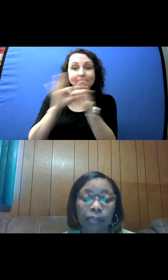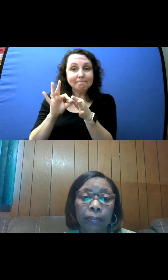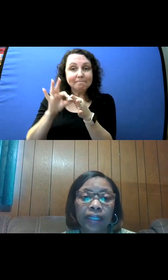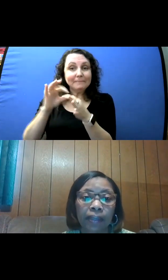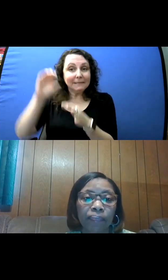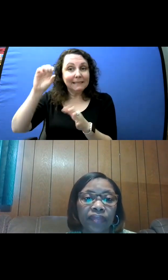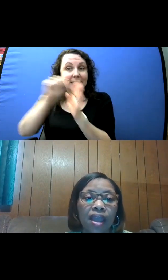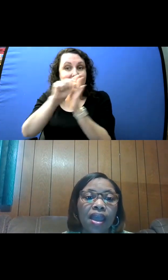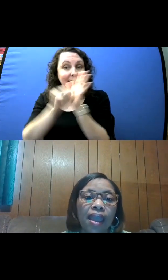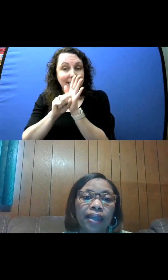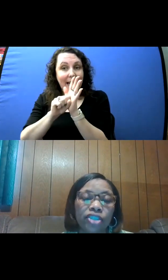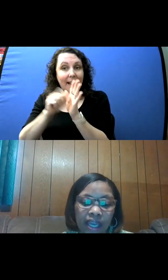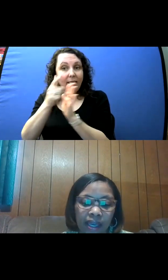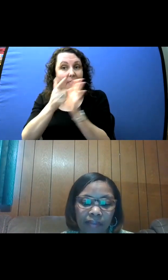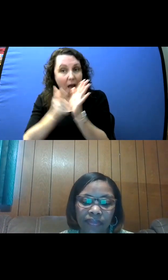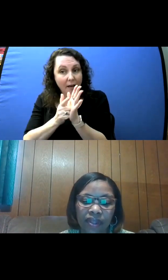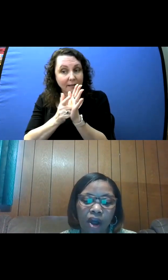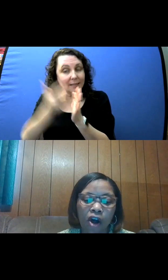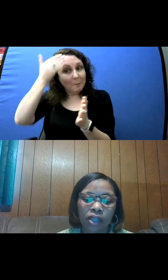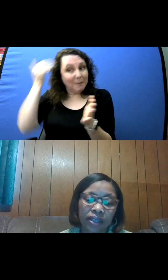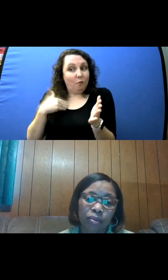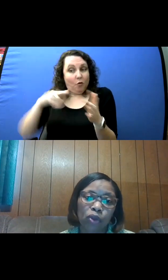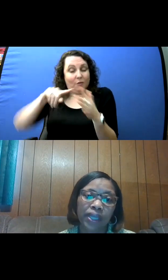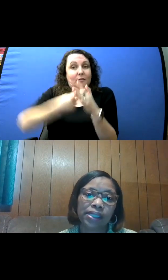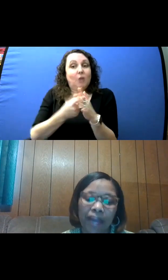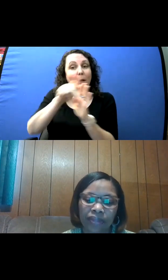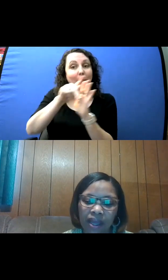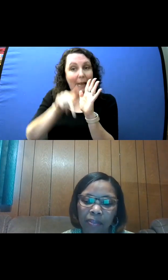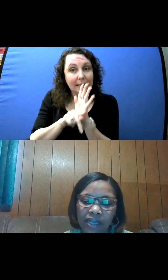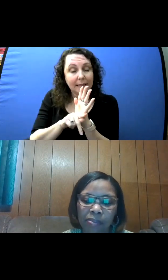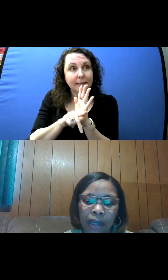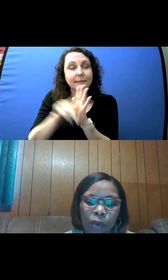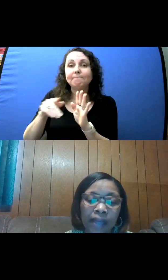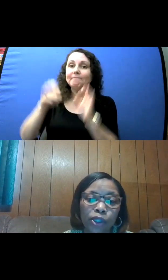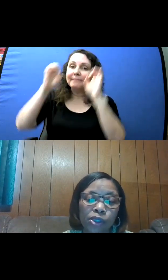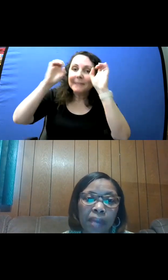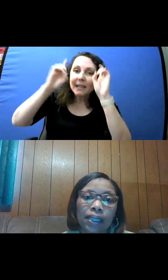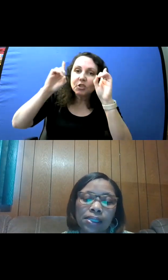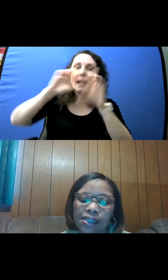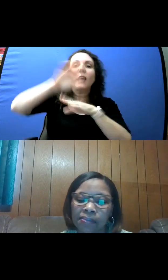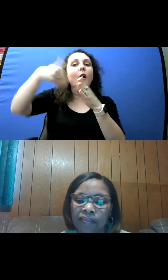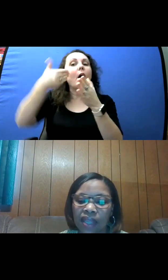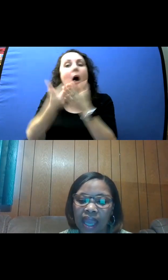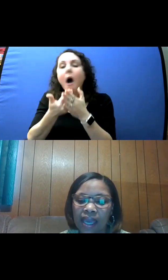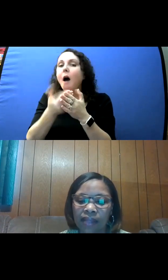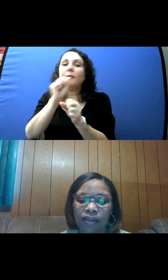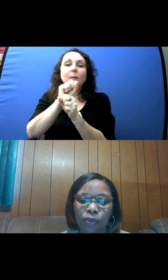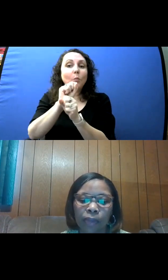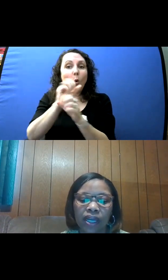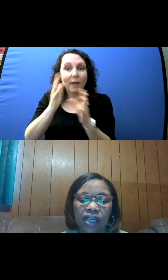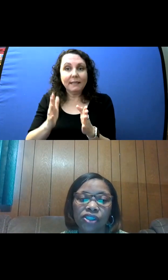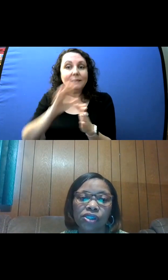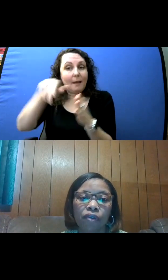and implemented. Educate all of the employees about the company's marijuana use policy and